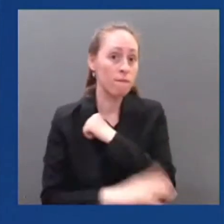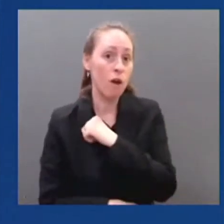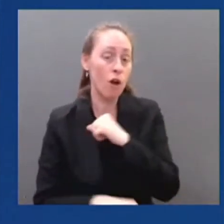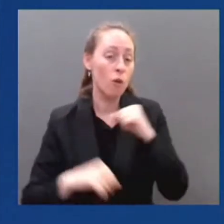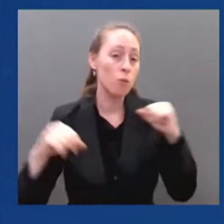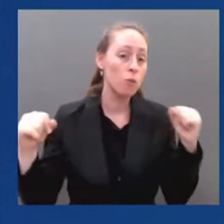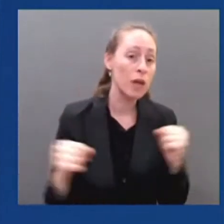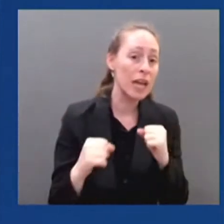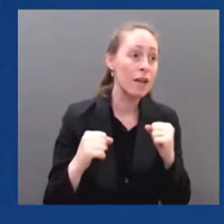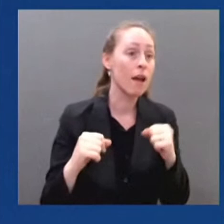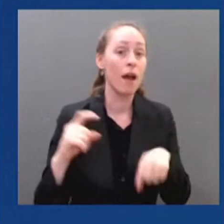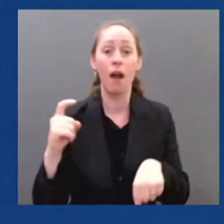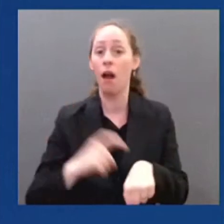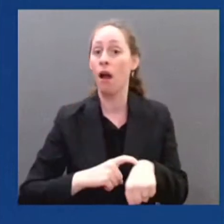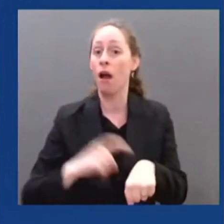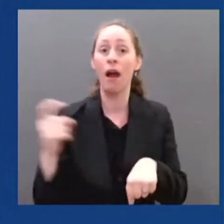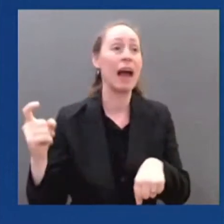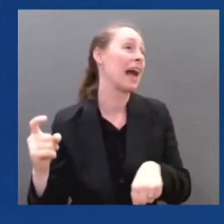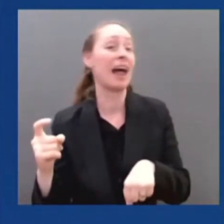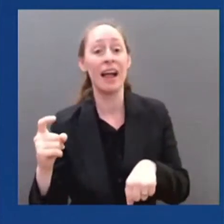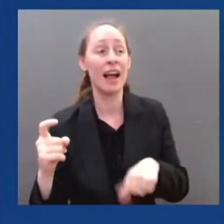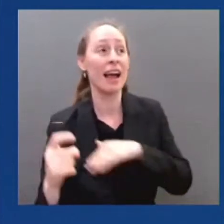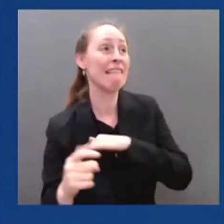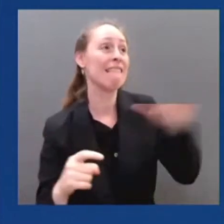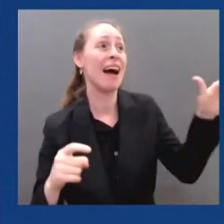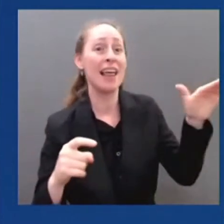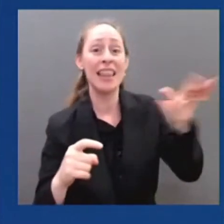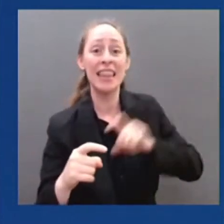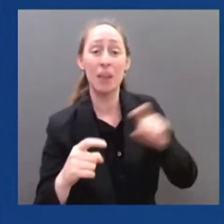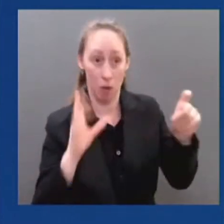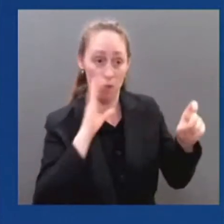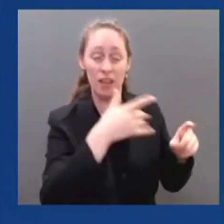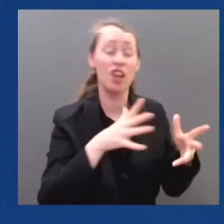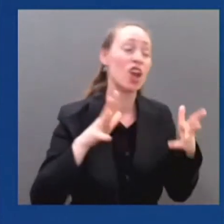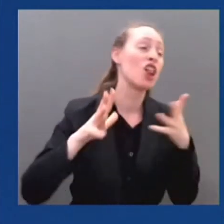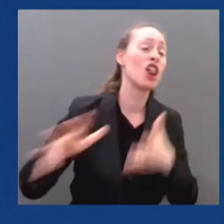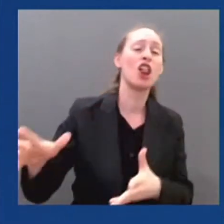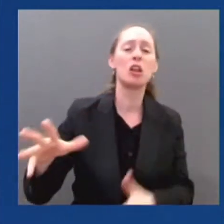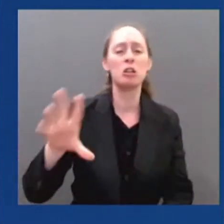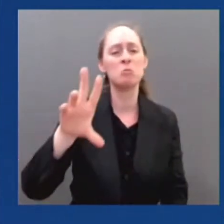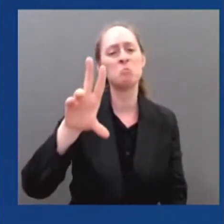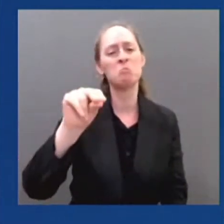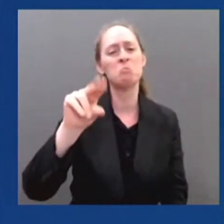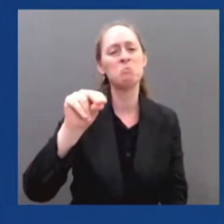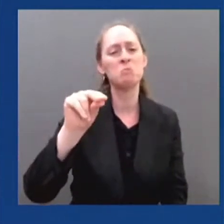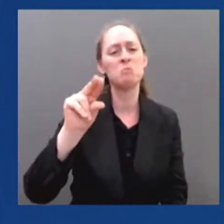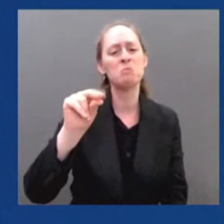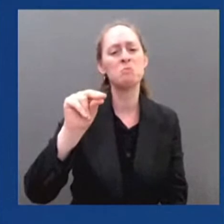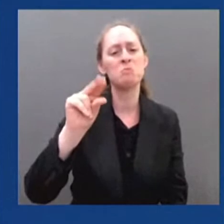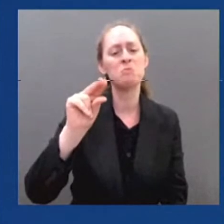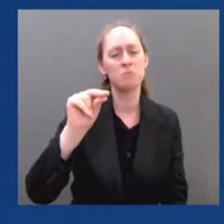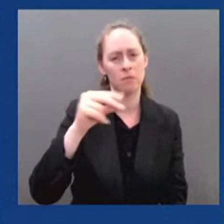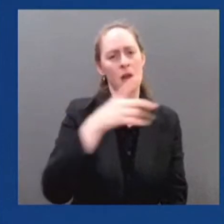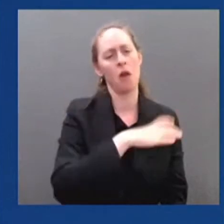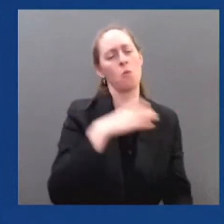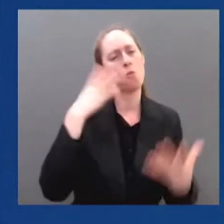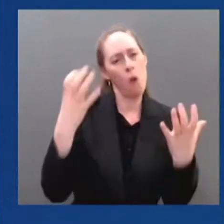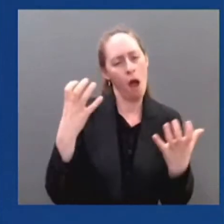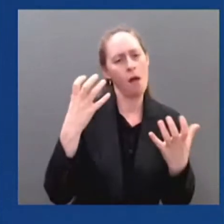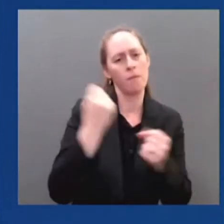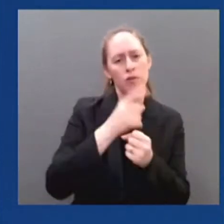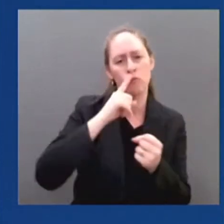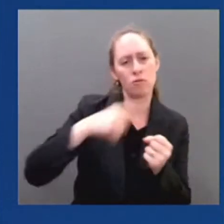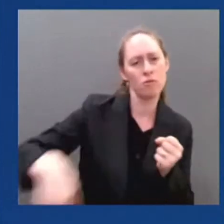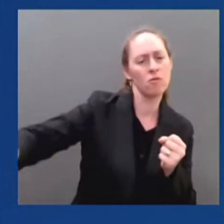say, we're not going to make sure that every American who wants a vaccine is able to get one. There is not a commercialization